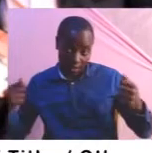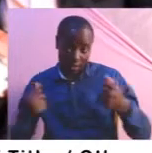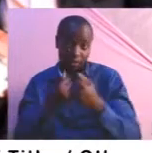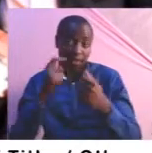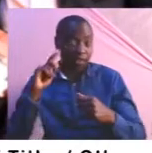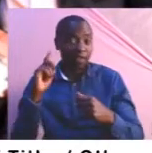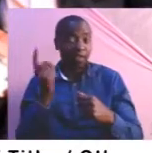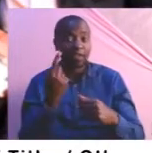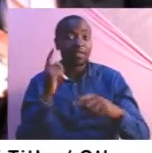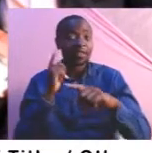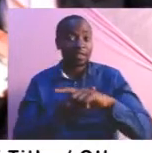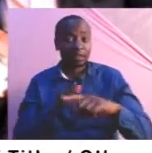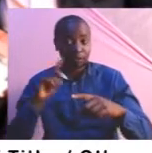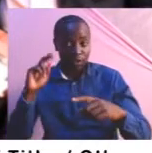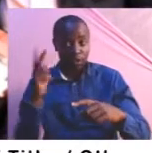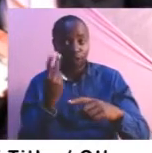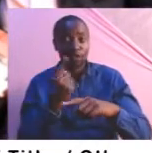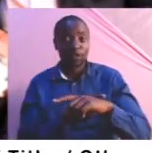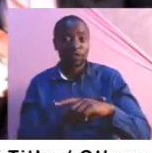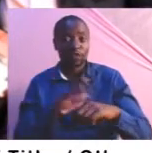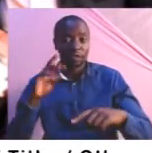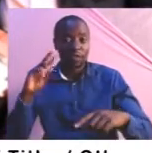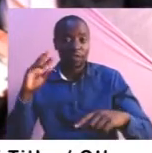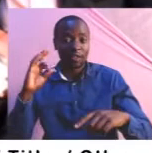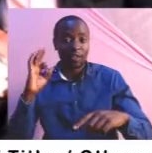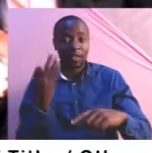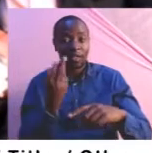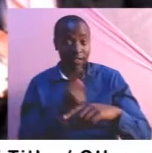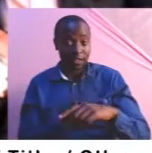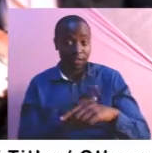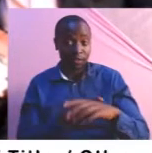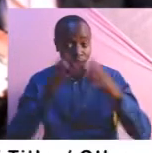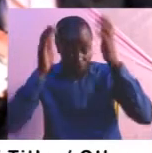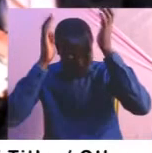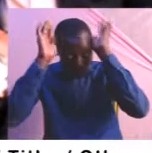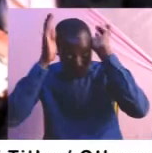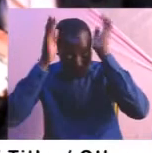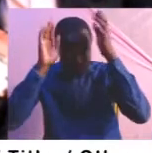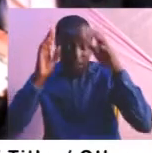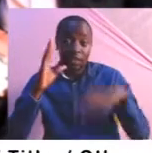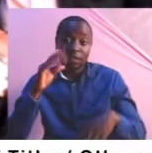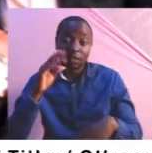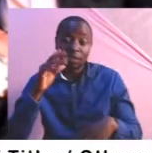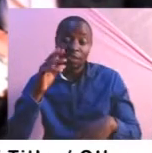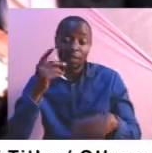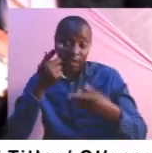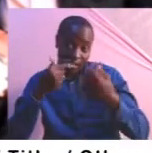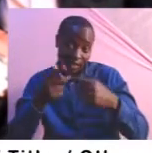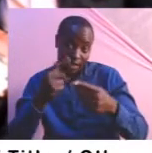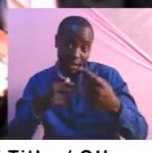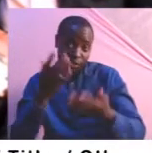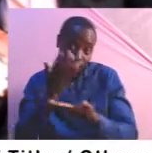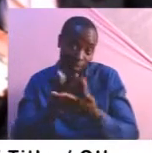first time, the second time, until the third time, the donkey now had to stick. Because now he had reached a point where he